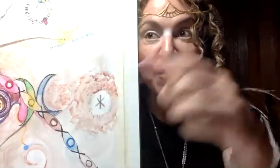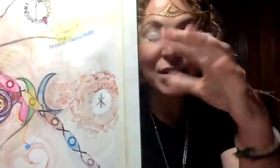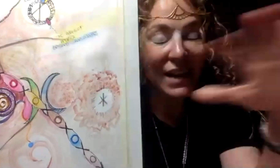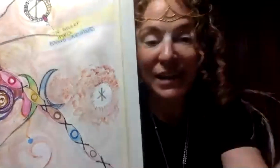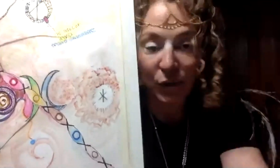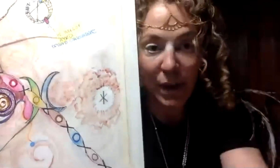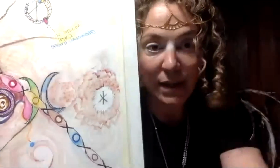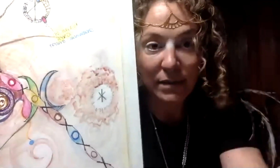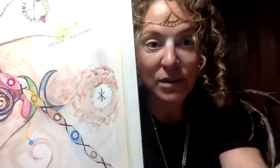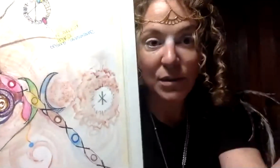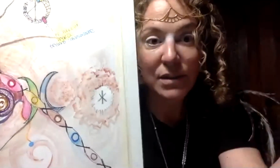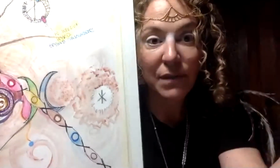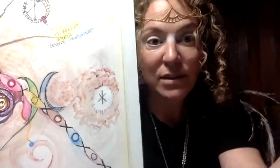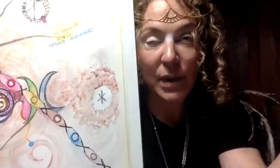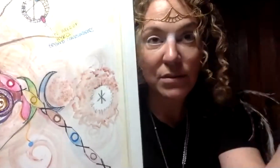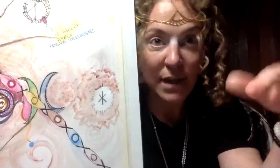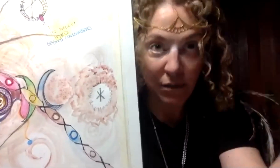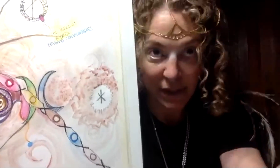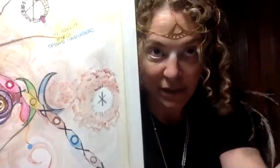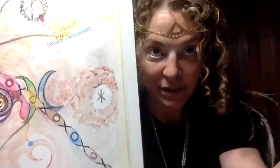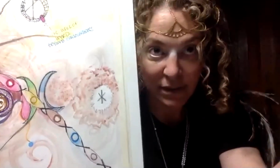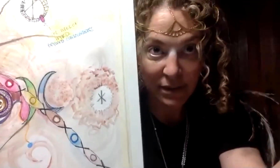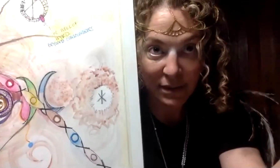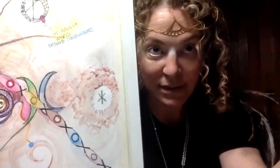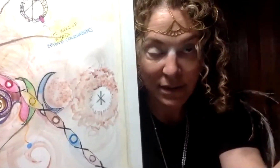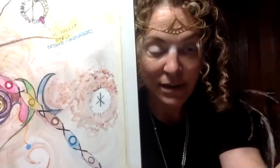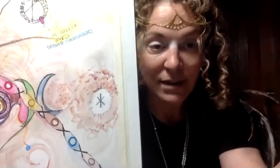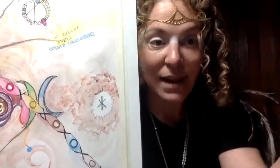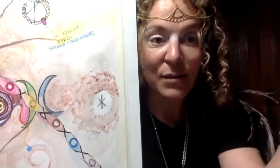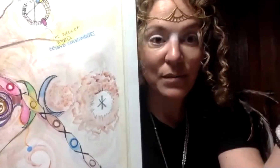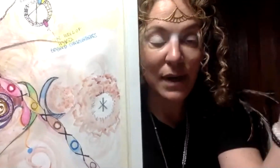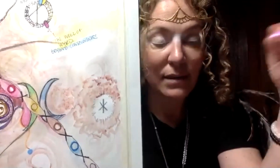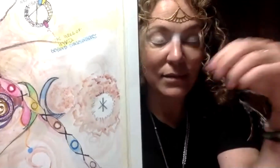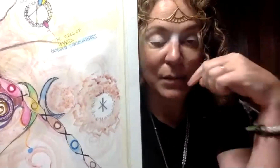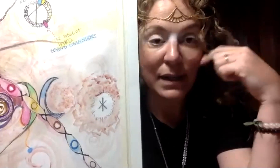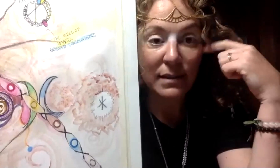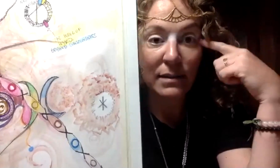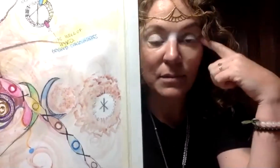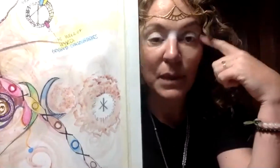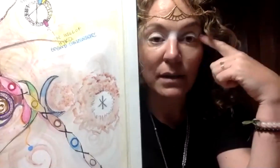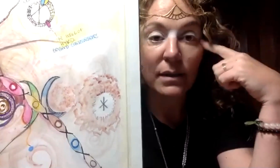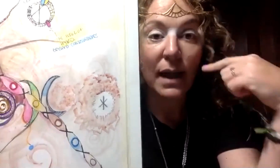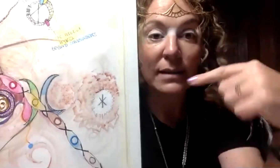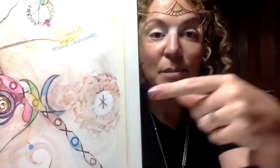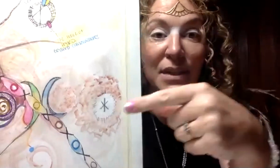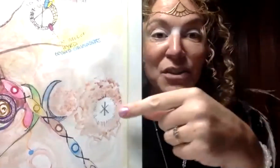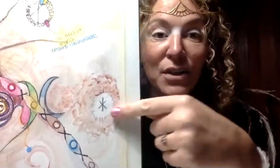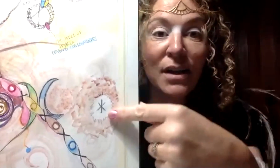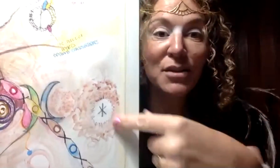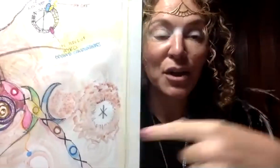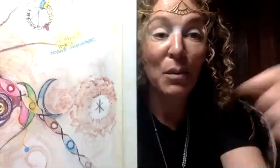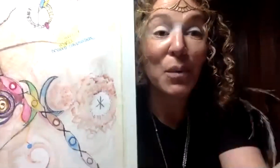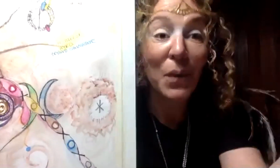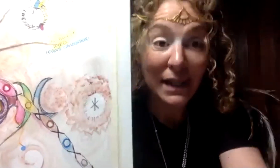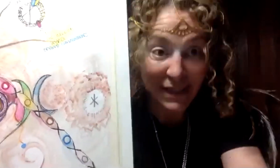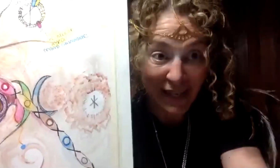see everything in a different way. So it just affects the way you see everything. That, I don't know if that made any sense, but that's the picture